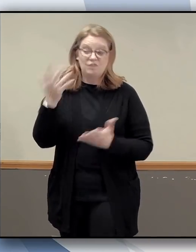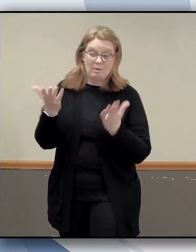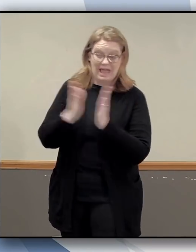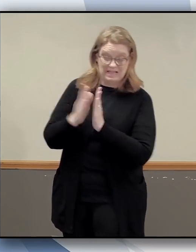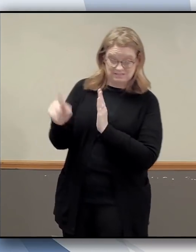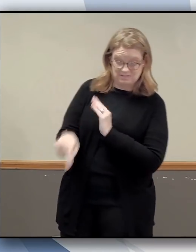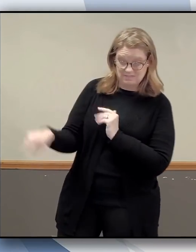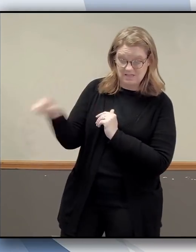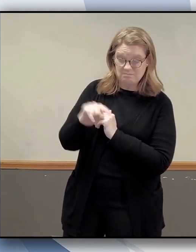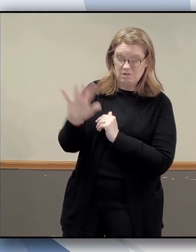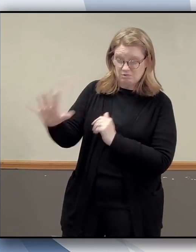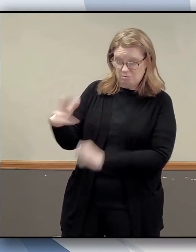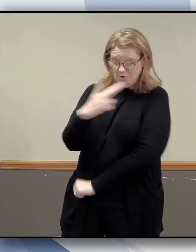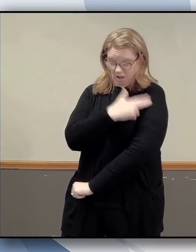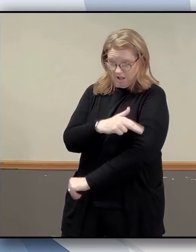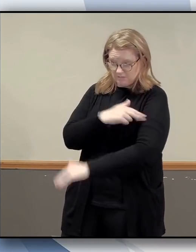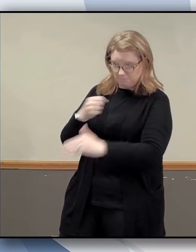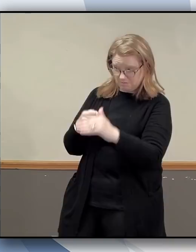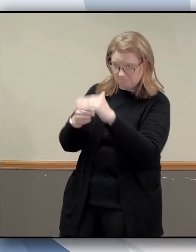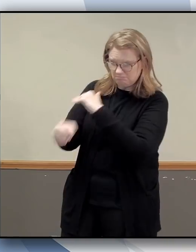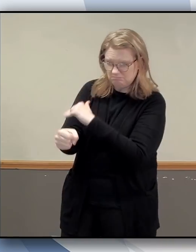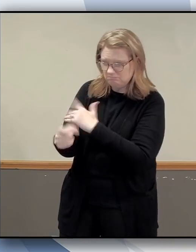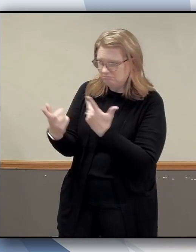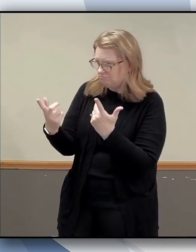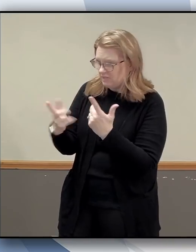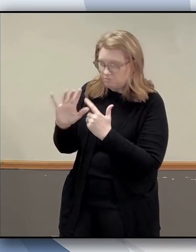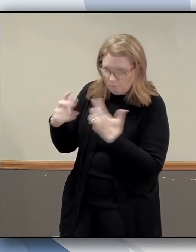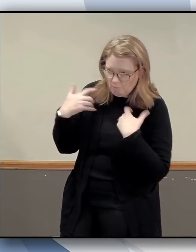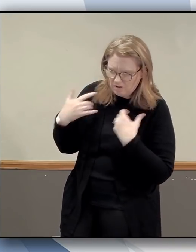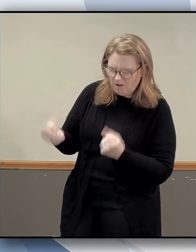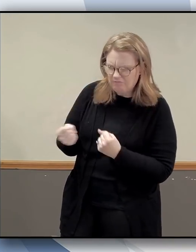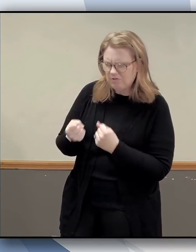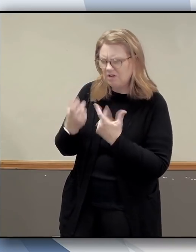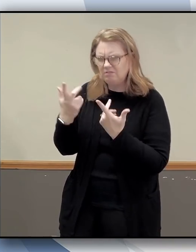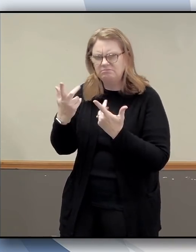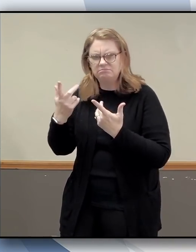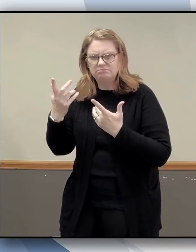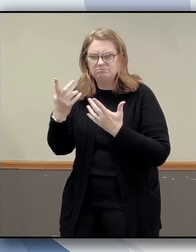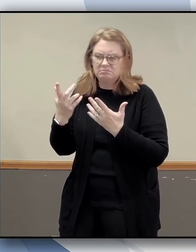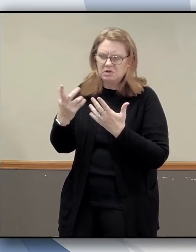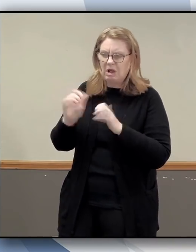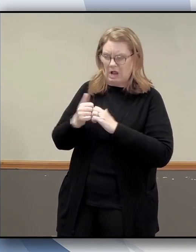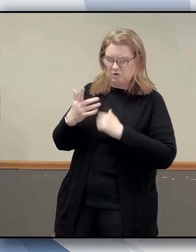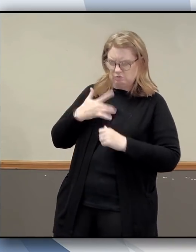their hospitalization and their recovery and how they